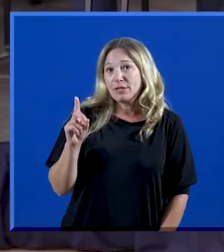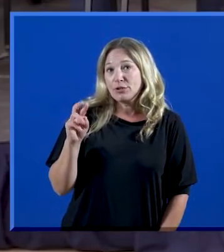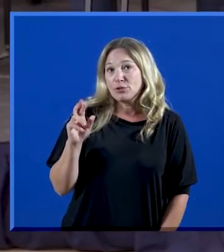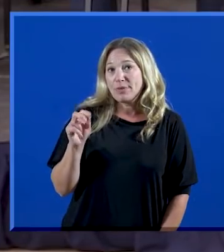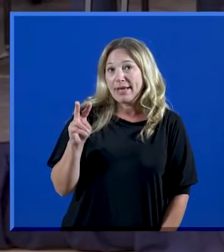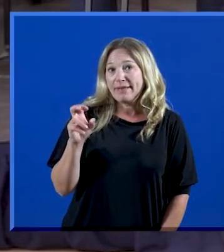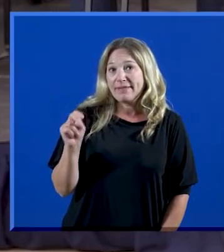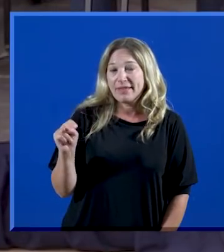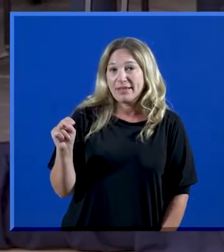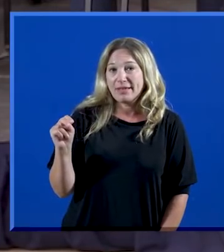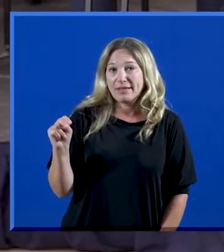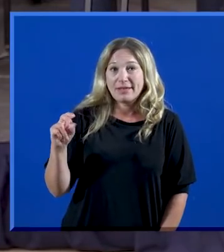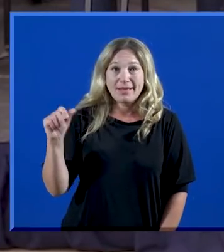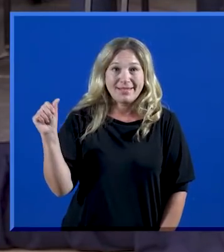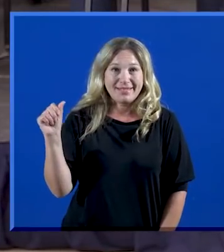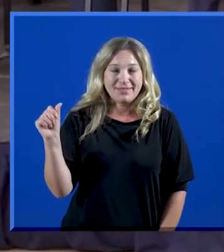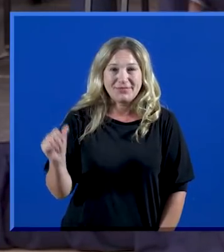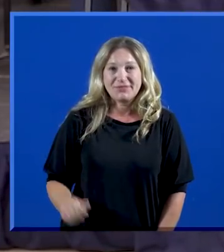Draven Adiego,